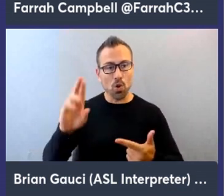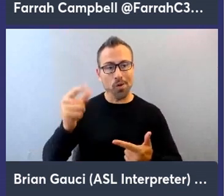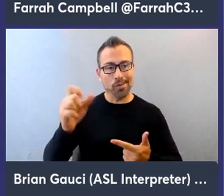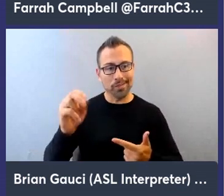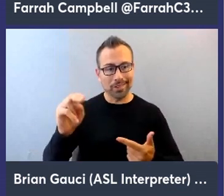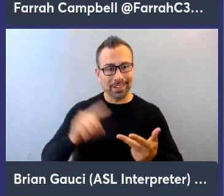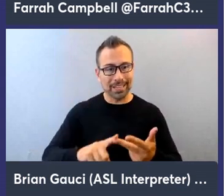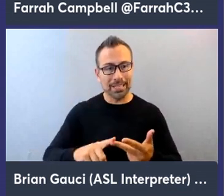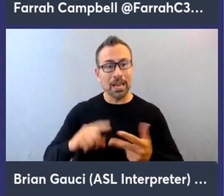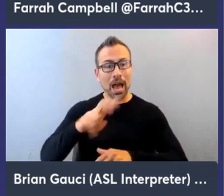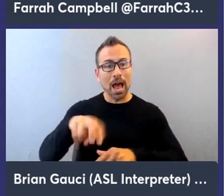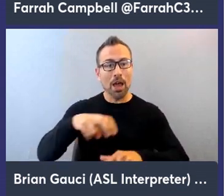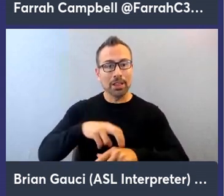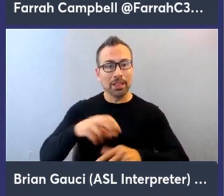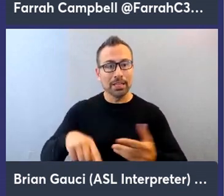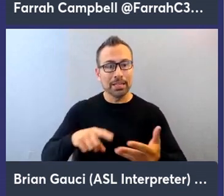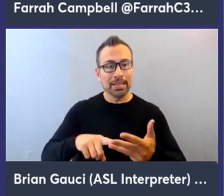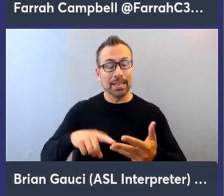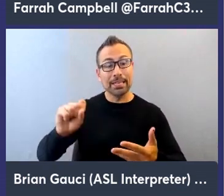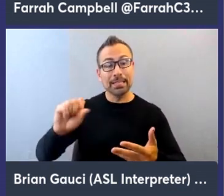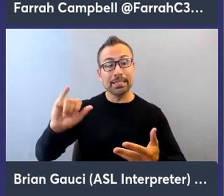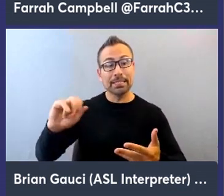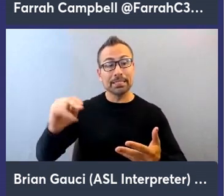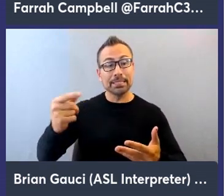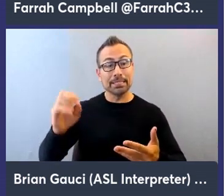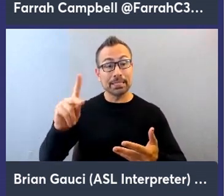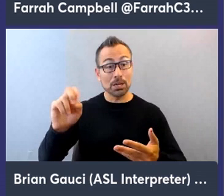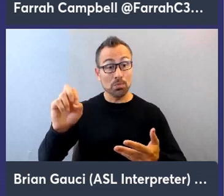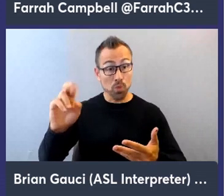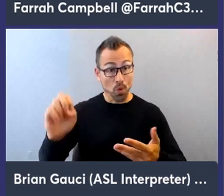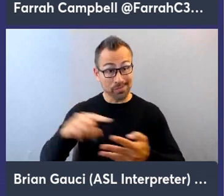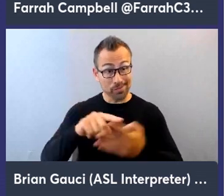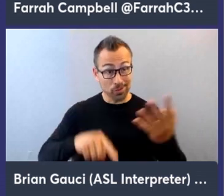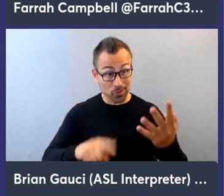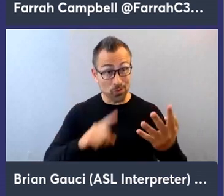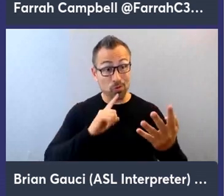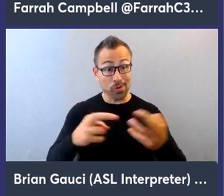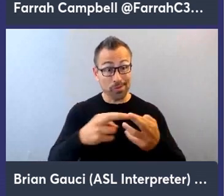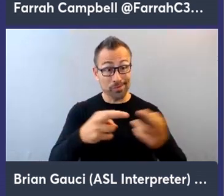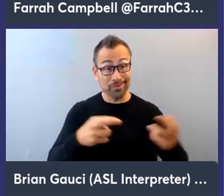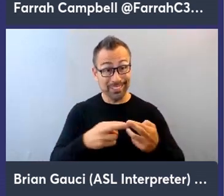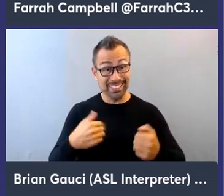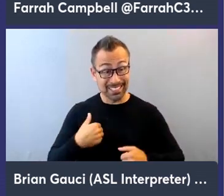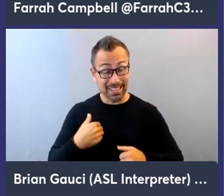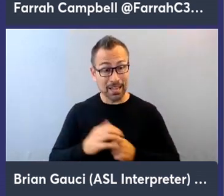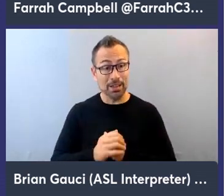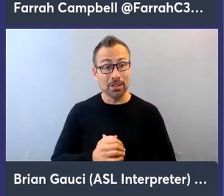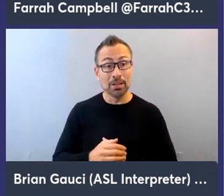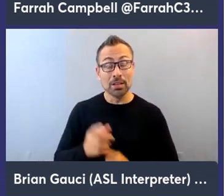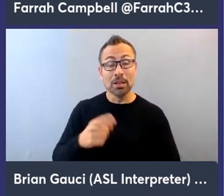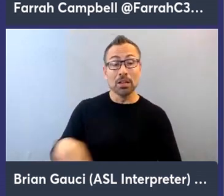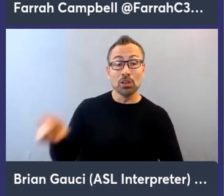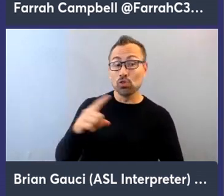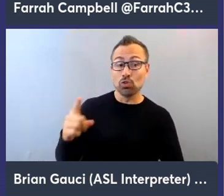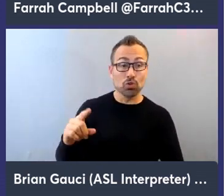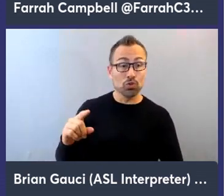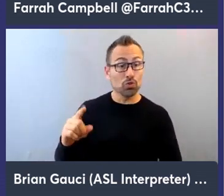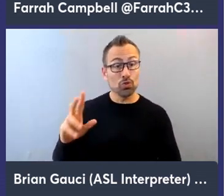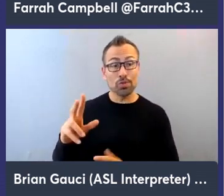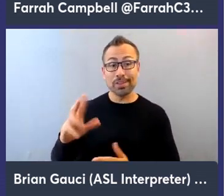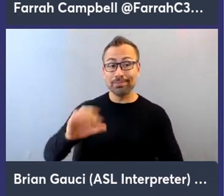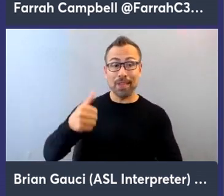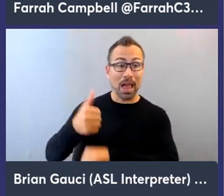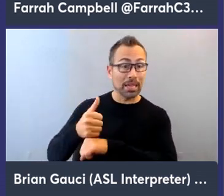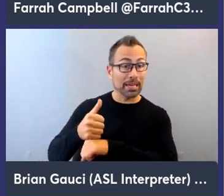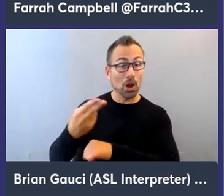and Singapore are the 4 regions we're in right now. Go allocate a host and launch an instance on top of it,